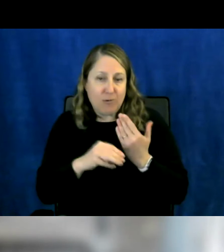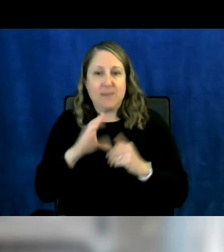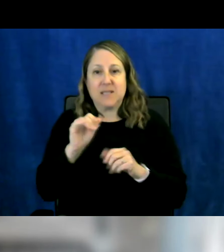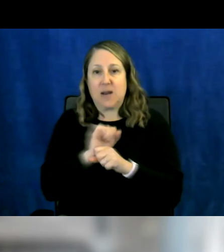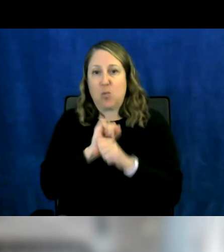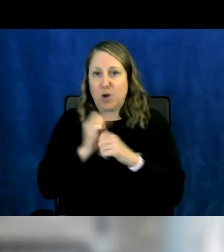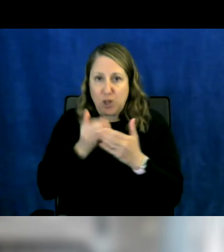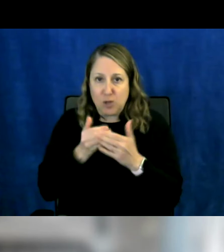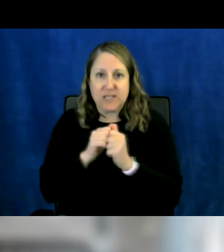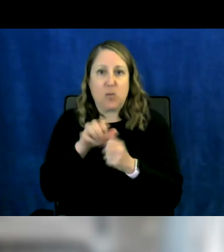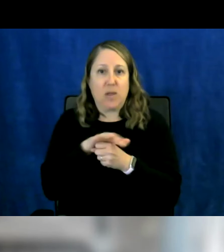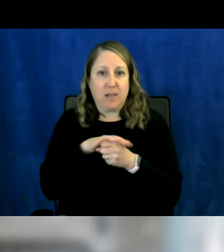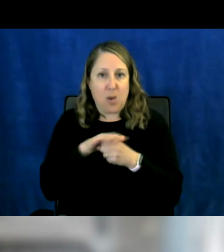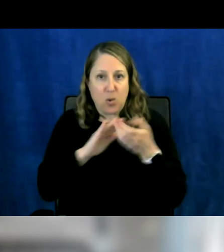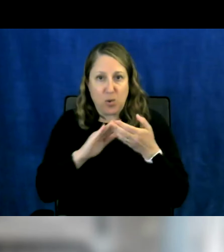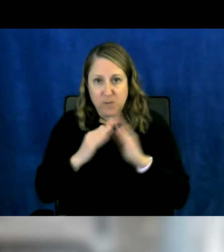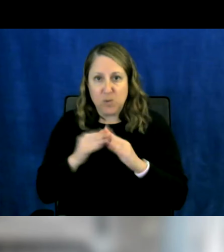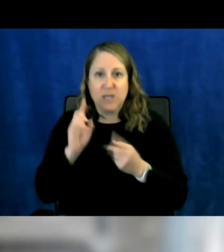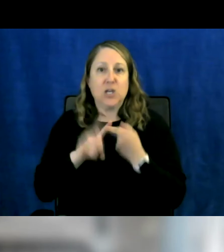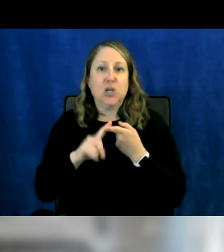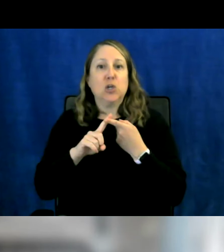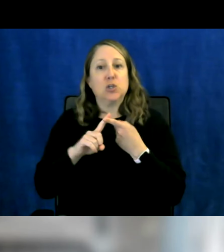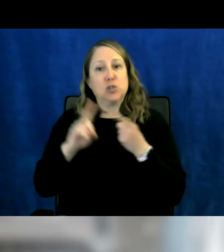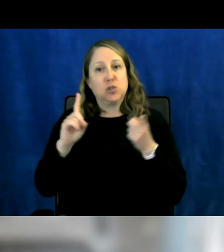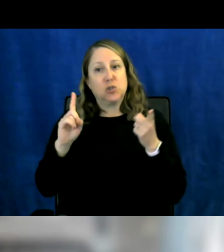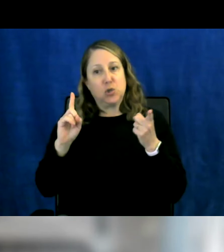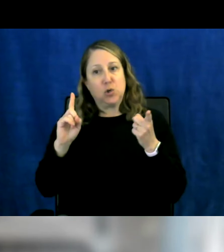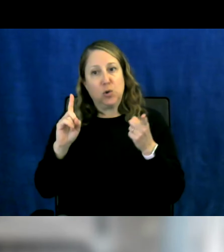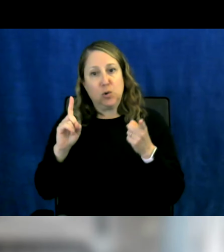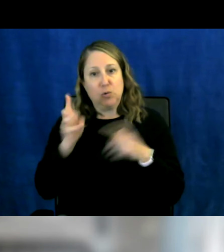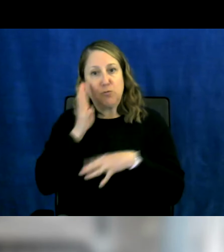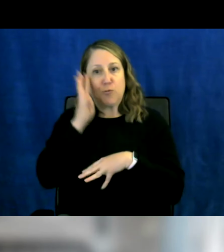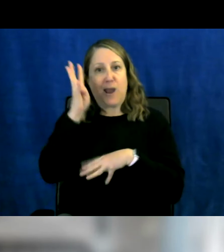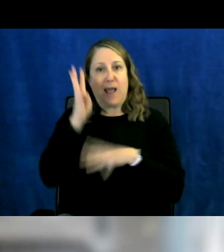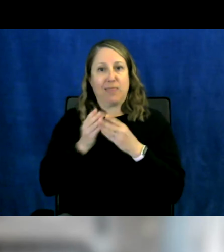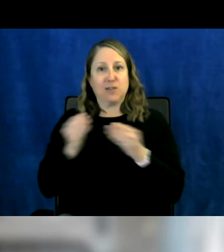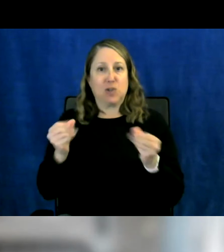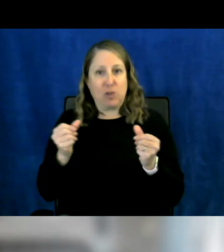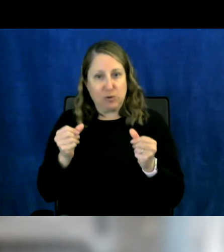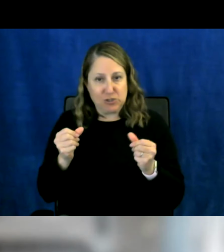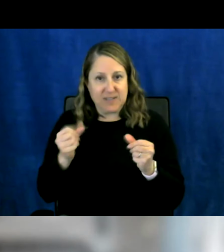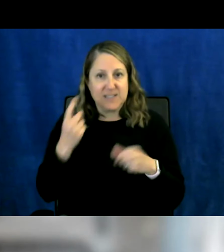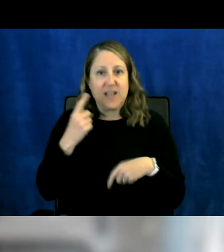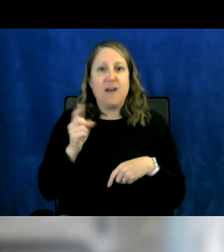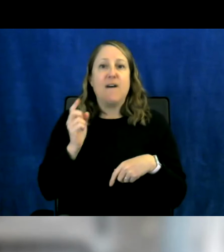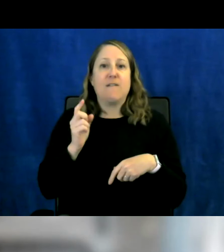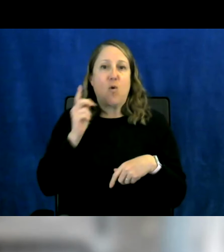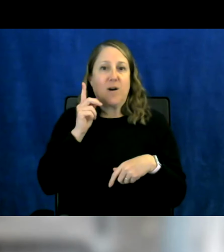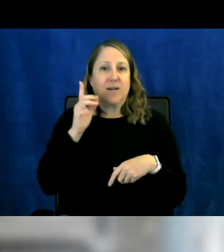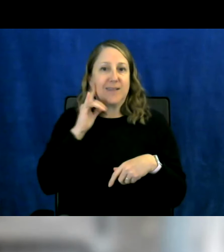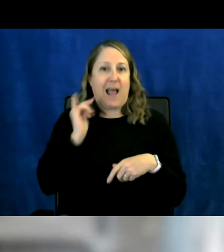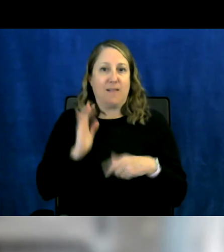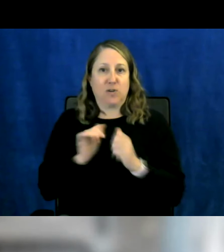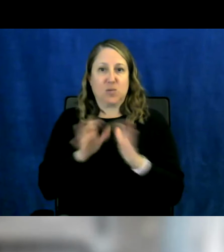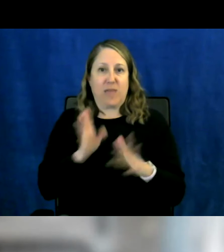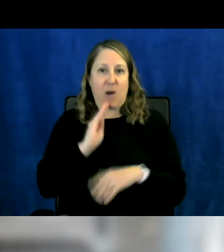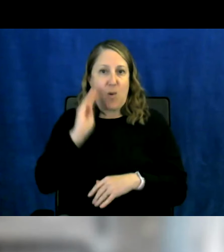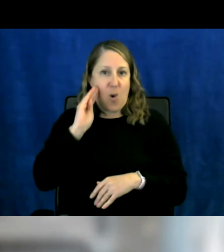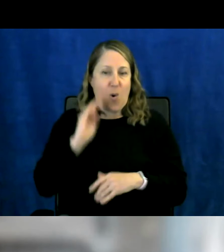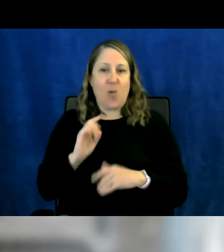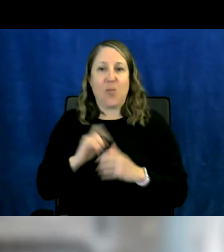local communities in order to create the solutions Californians experiencing homelessness need and support the greatest impact